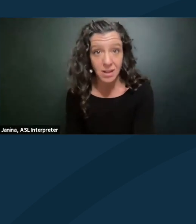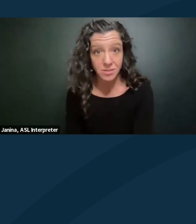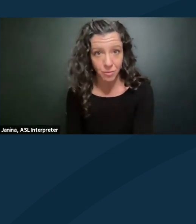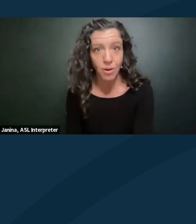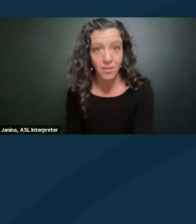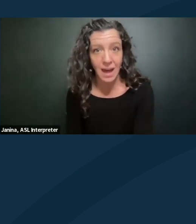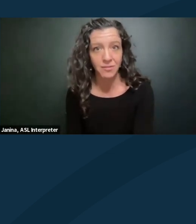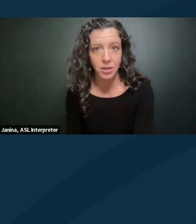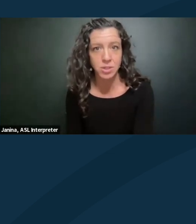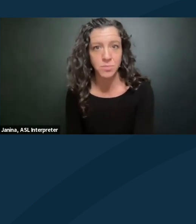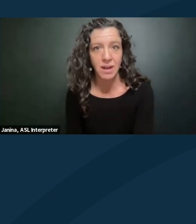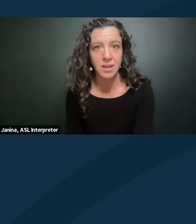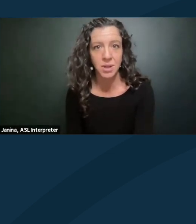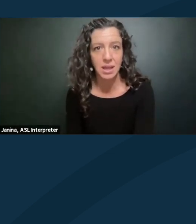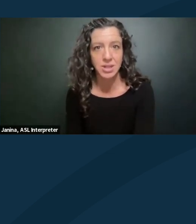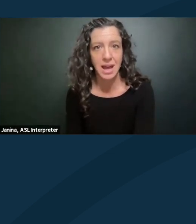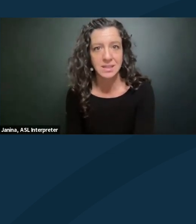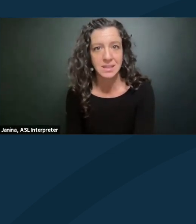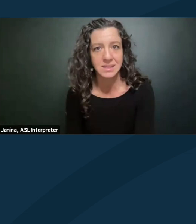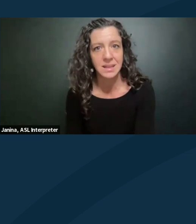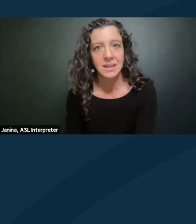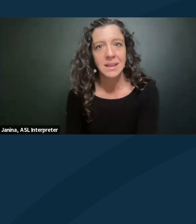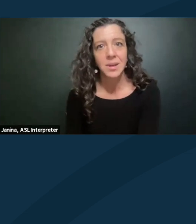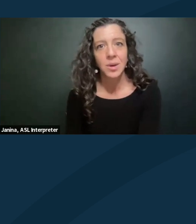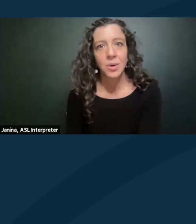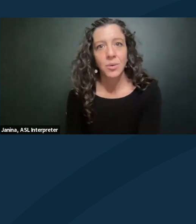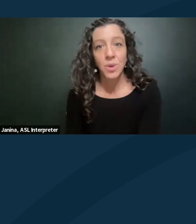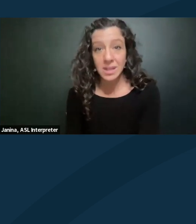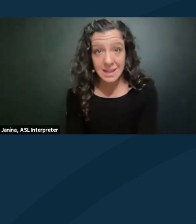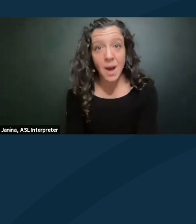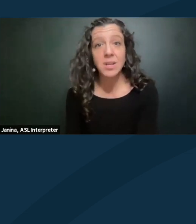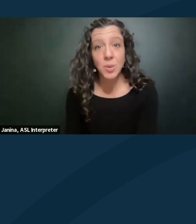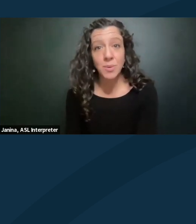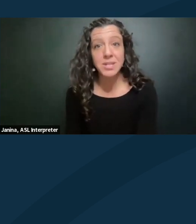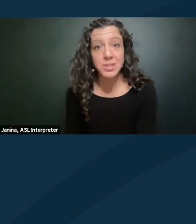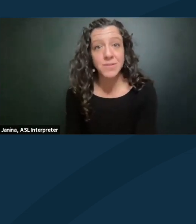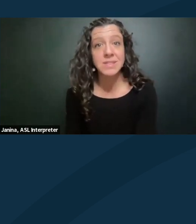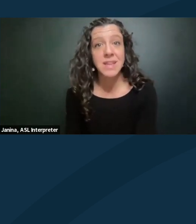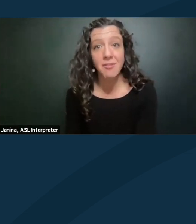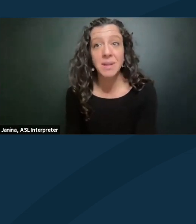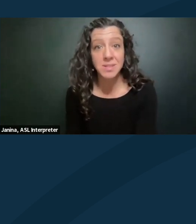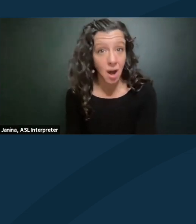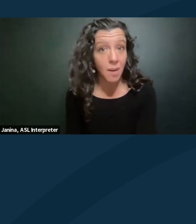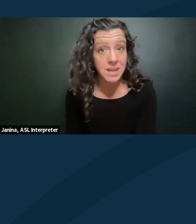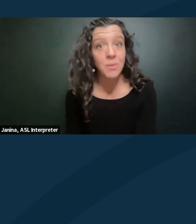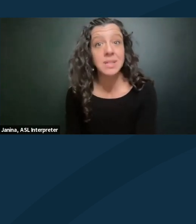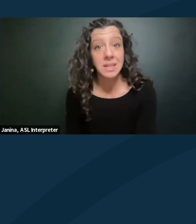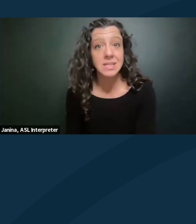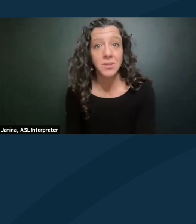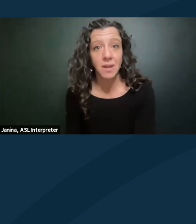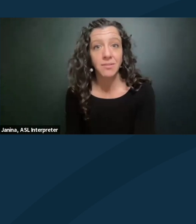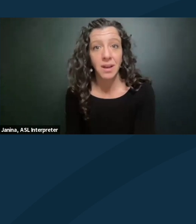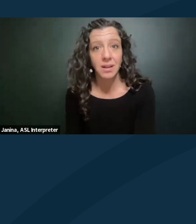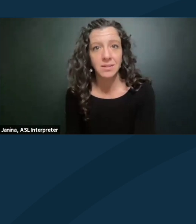right to fight for that failure to provide communication access. We can see now the interpretation services have been stopped, and we